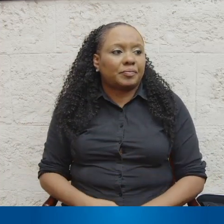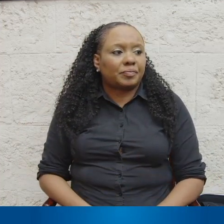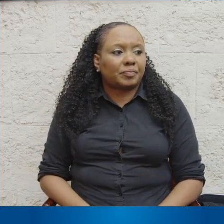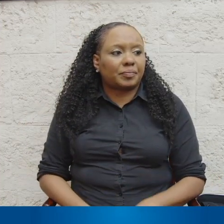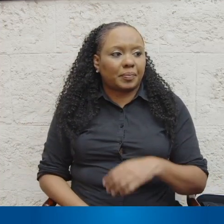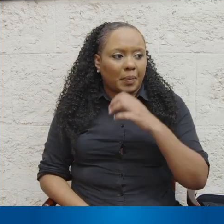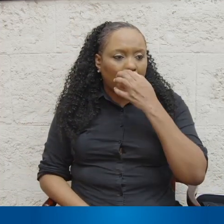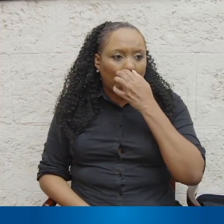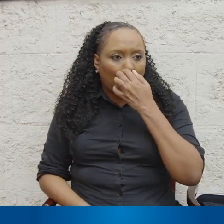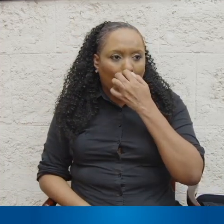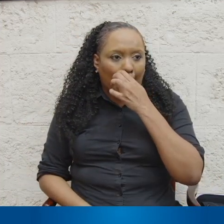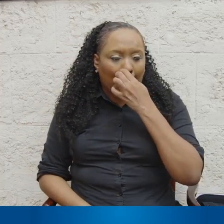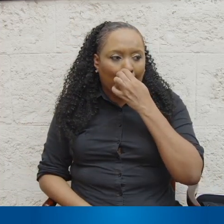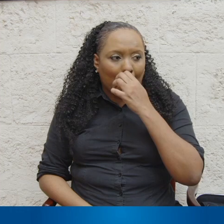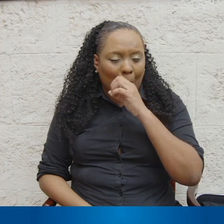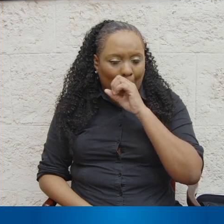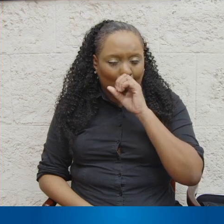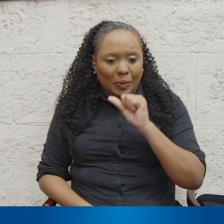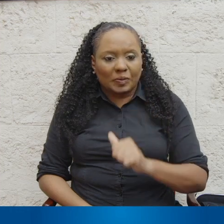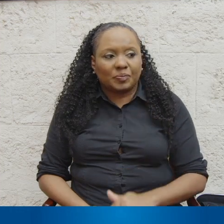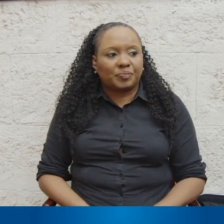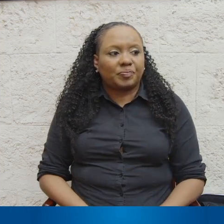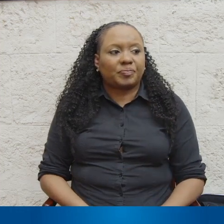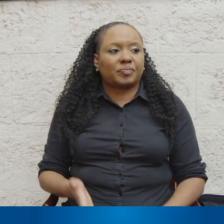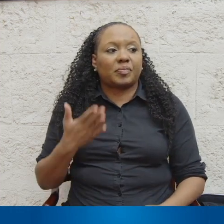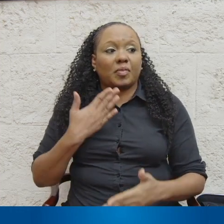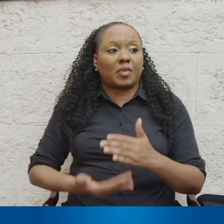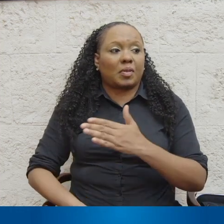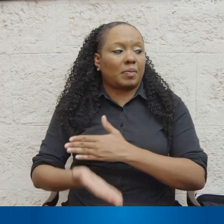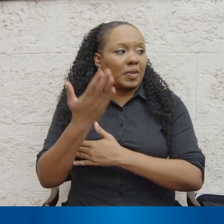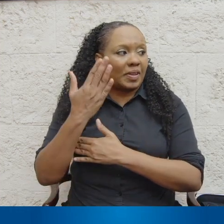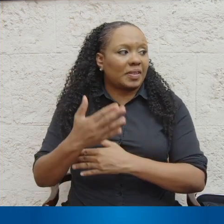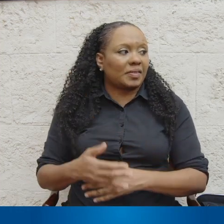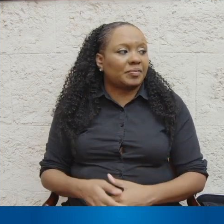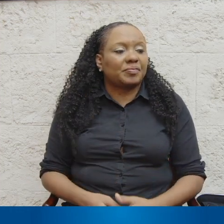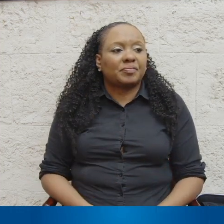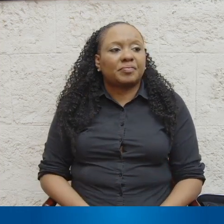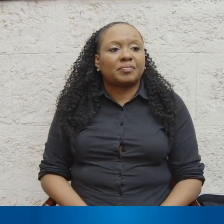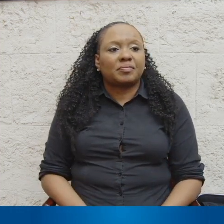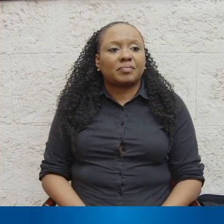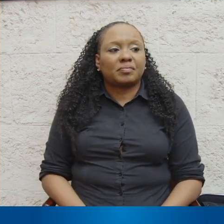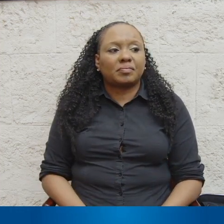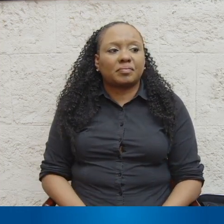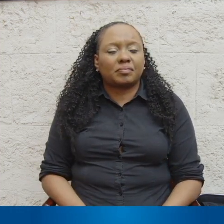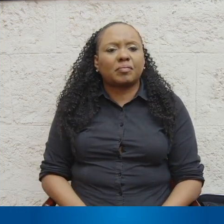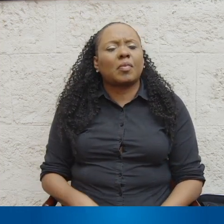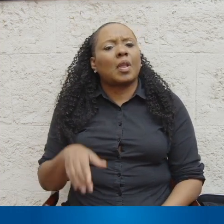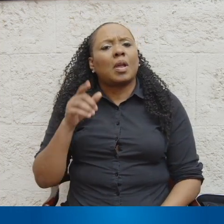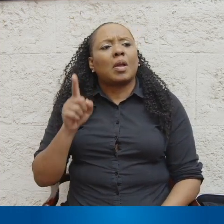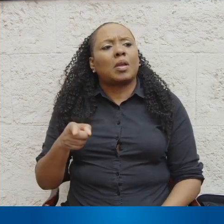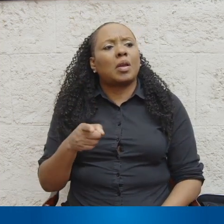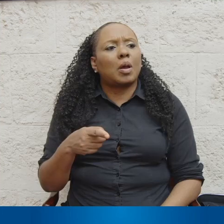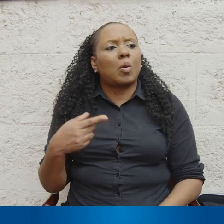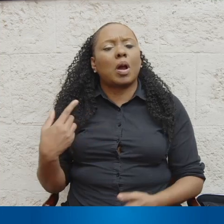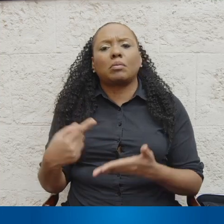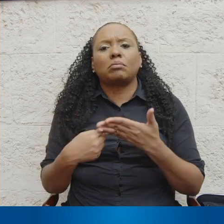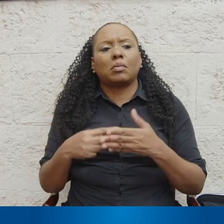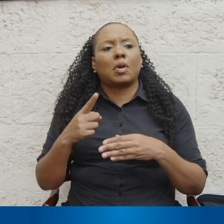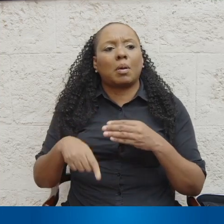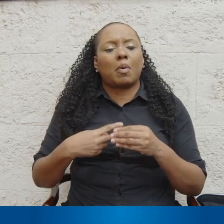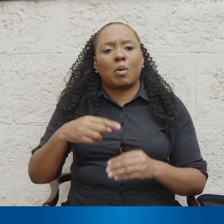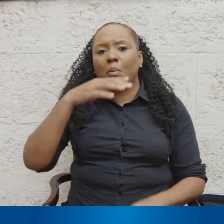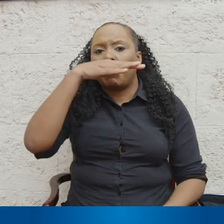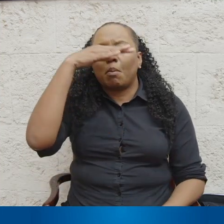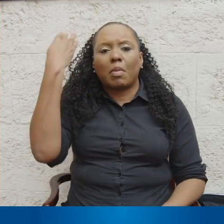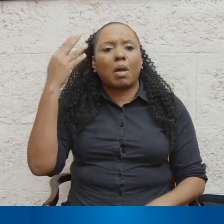you. Good morning, Minister. As we speak about Black entrepreneurship and creatives, I